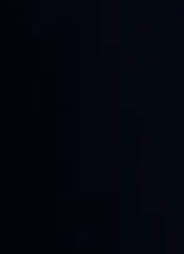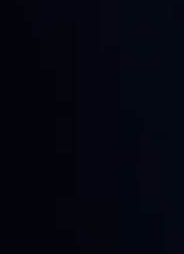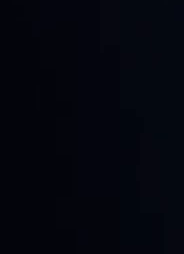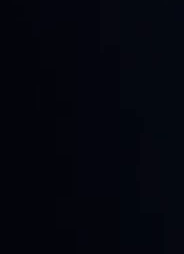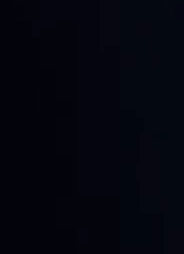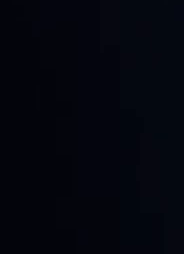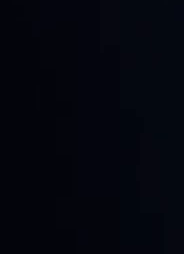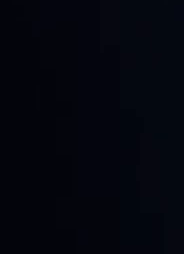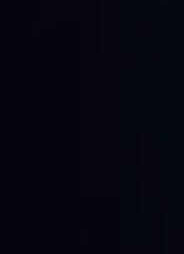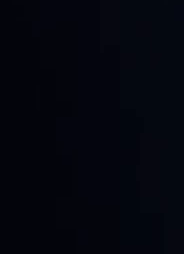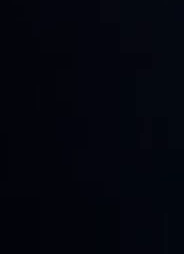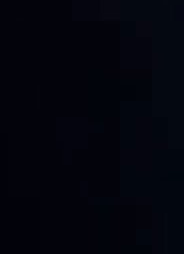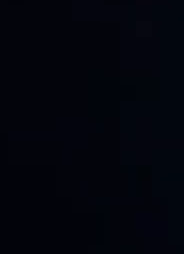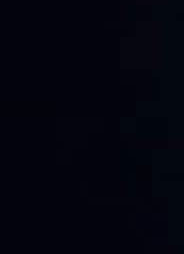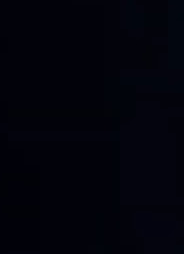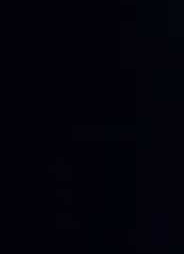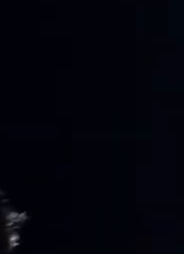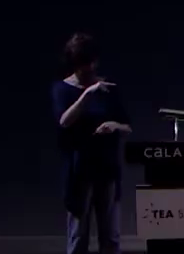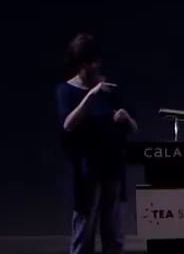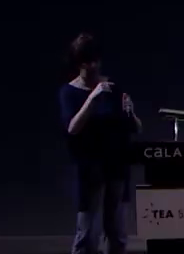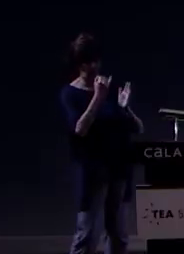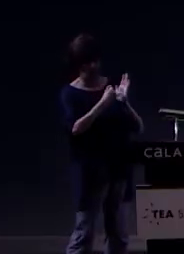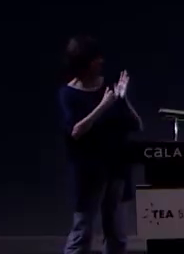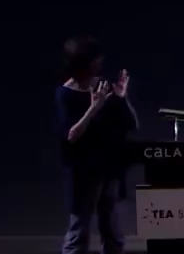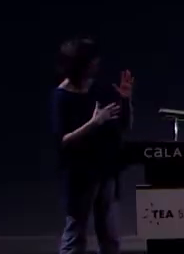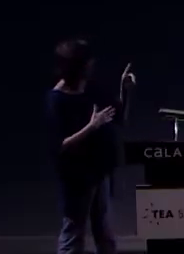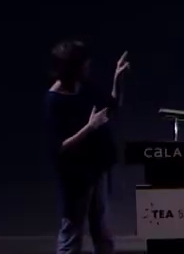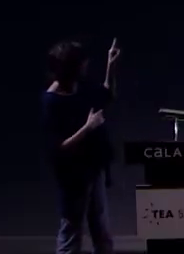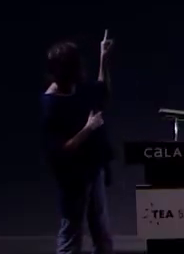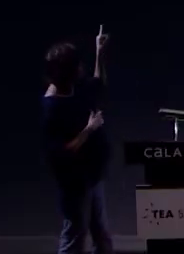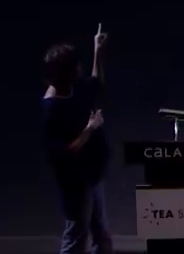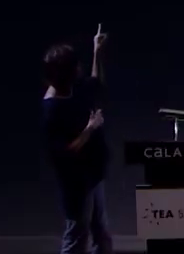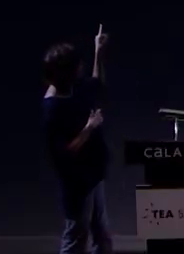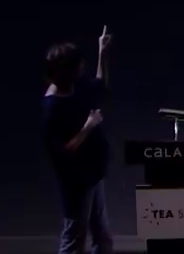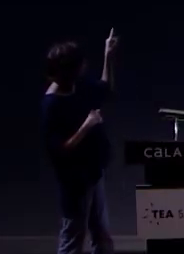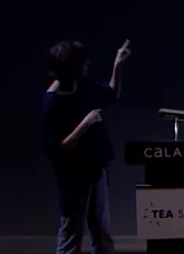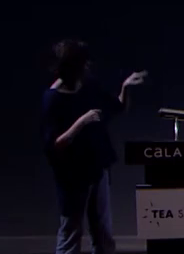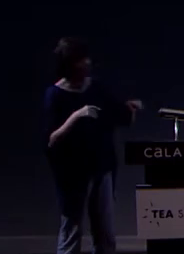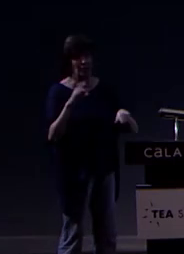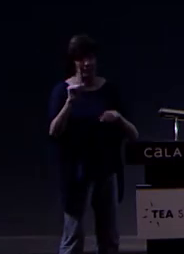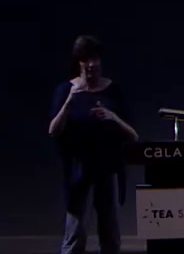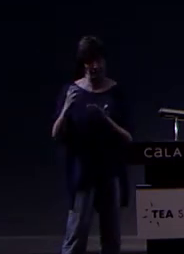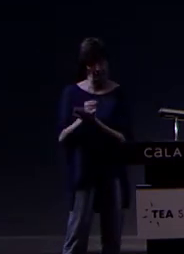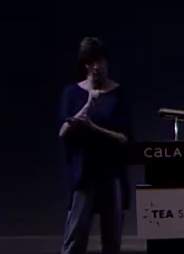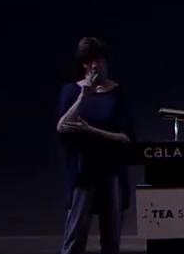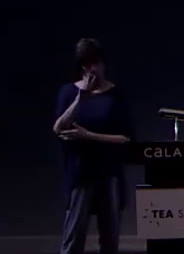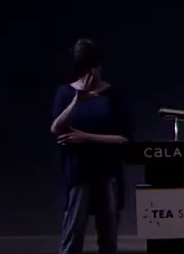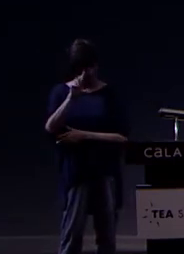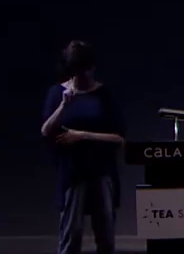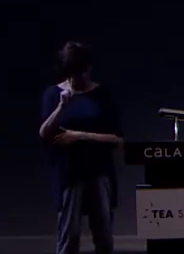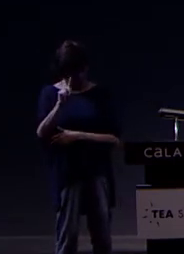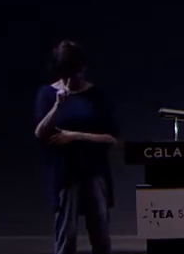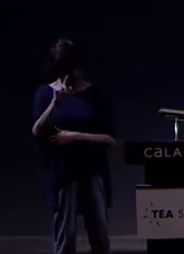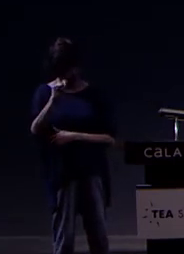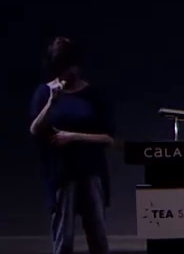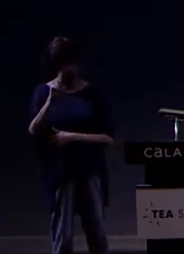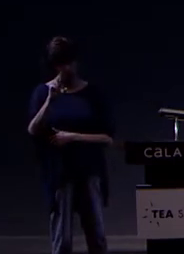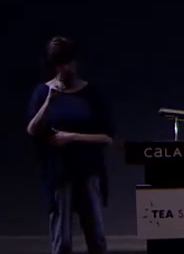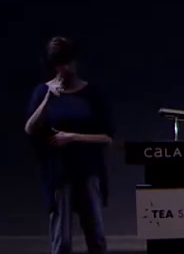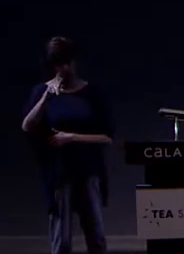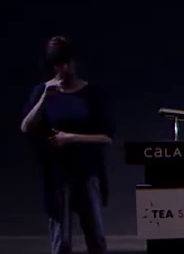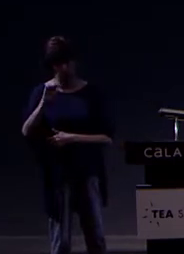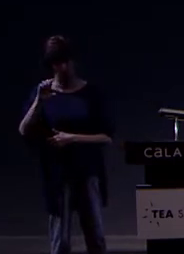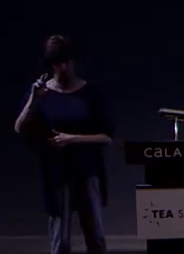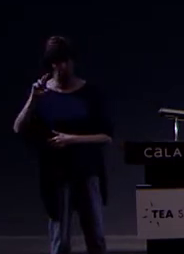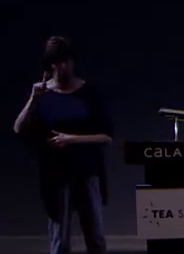this artist, O'Connor Barrett, that took advantage of three-dimensional trompe l'oeil. Whoops. And the basic idea there